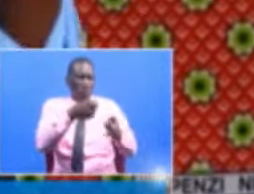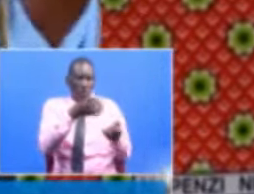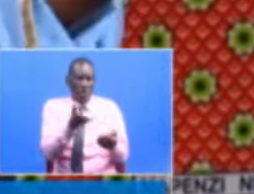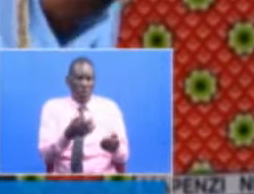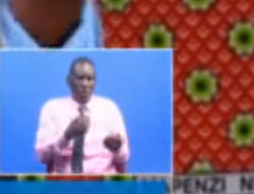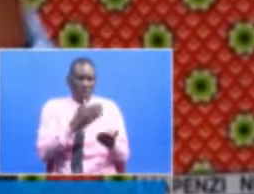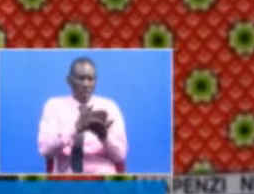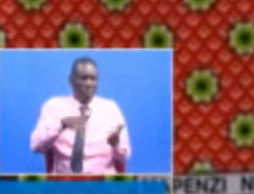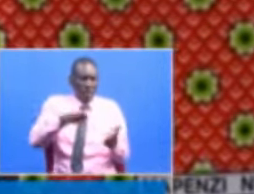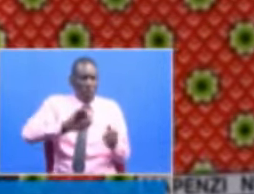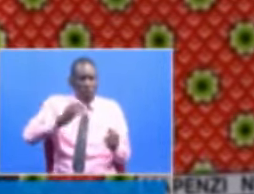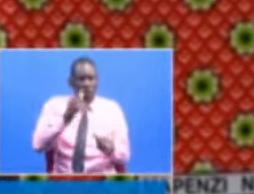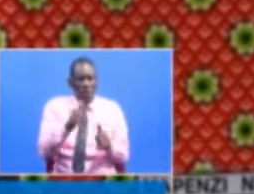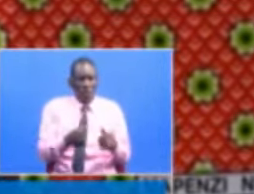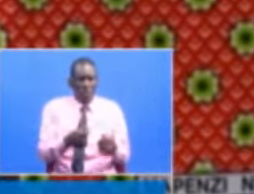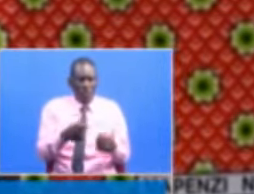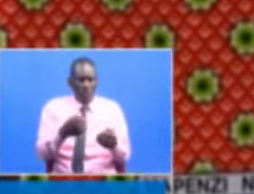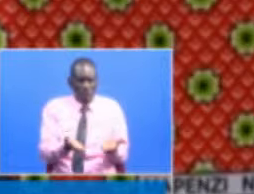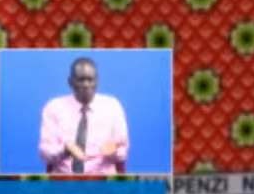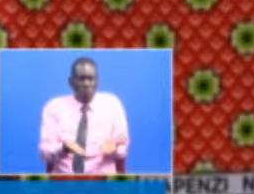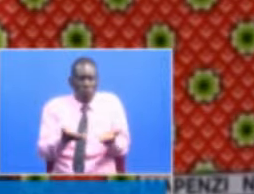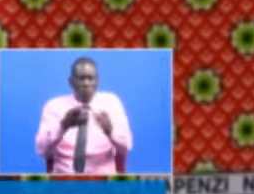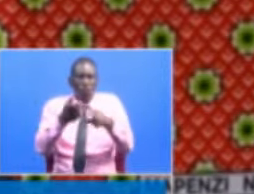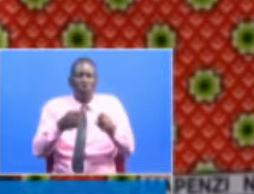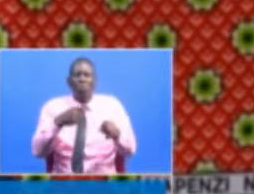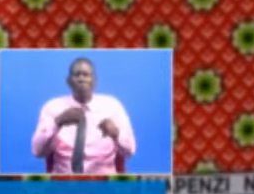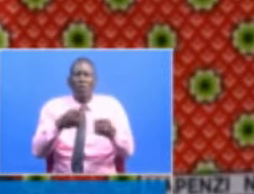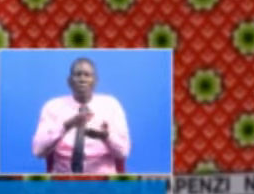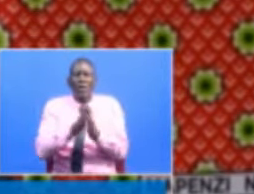have been able to be reclaimed from desertification?